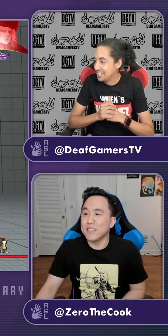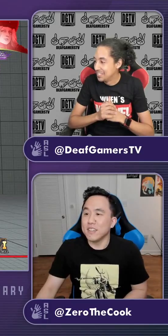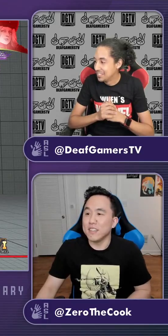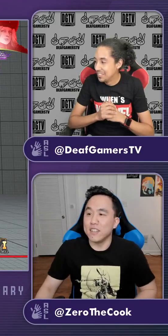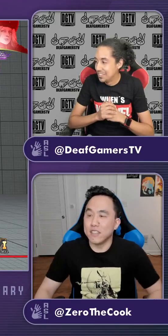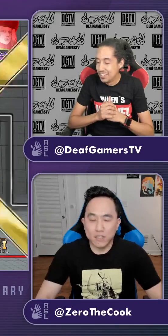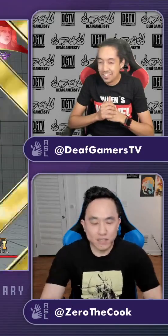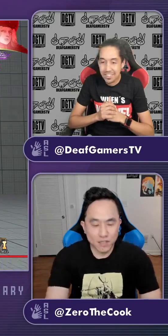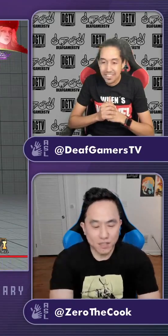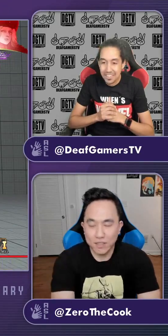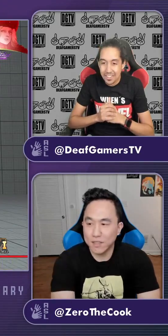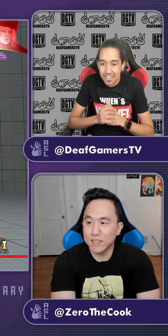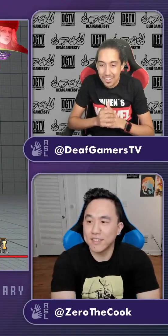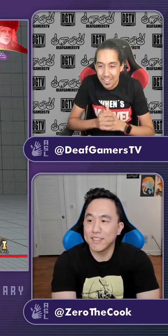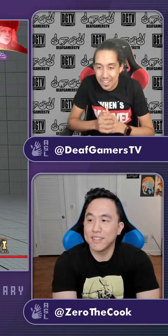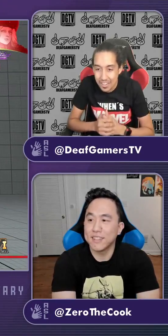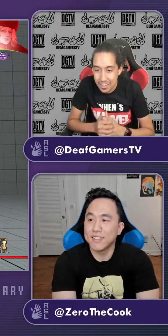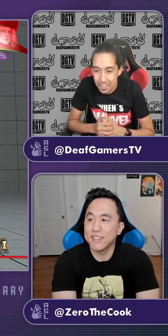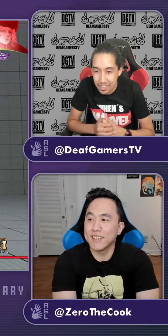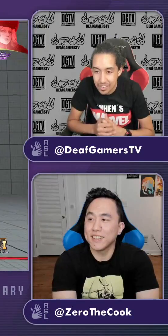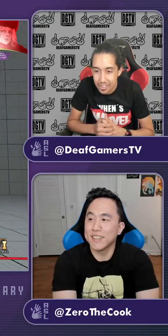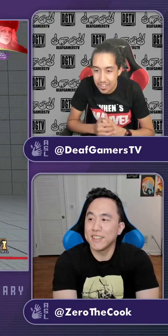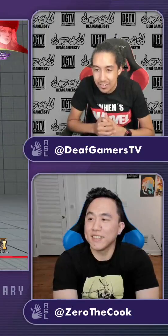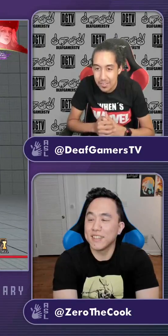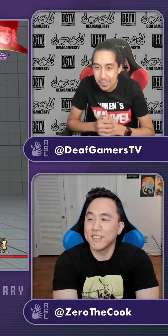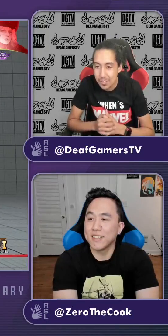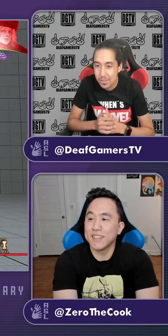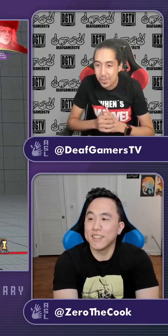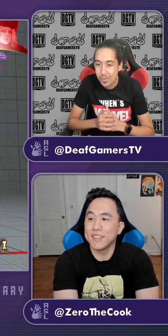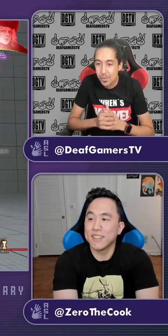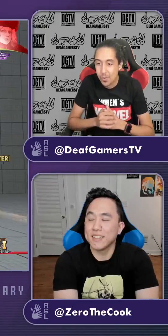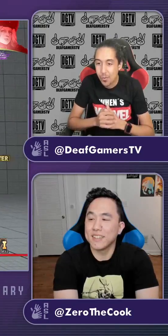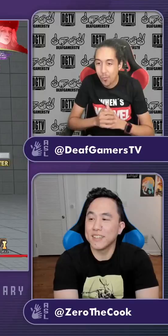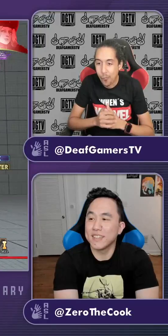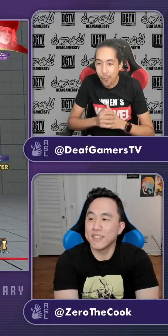one's understandable. You're teching for your life.